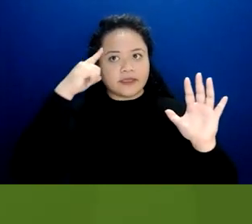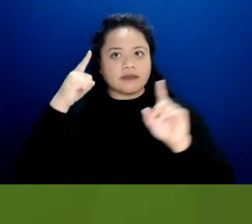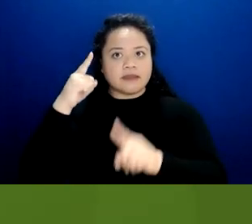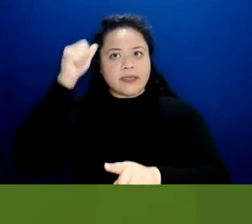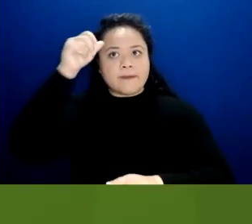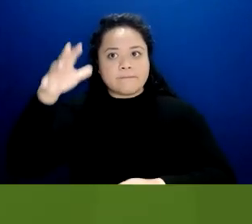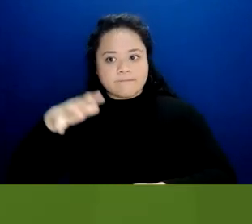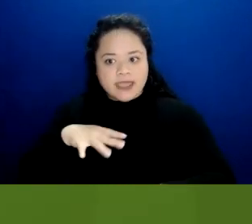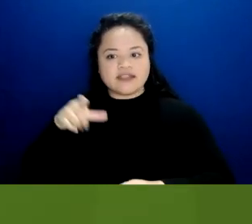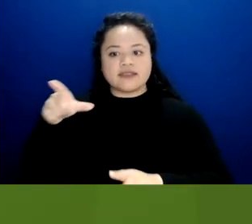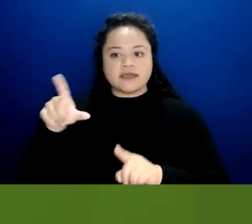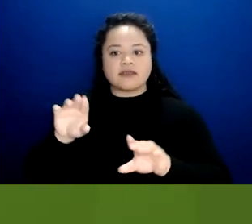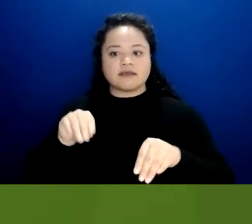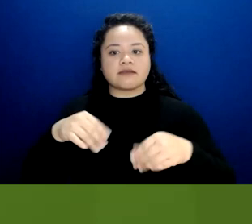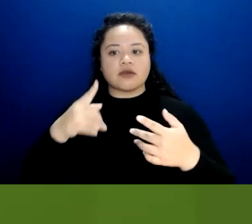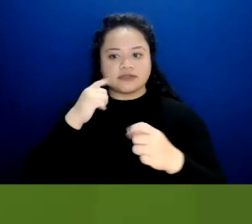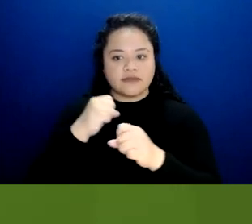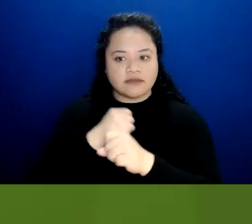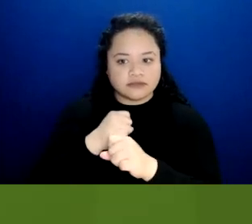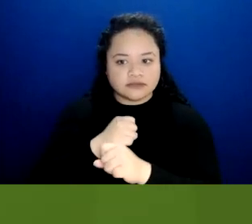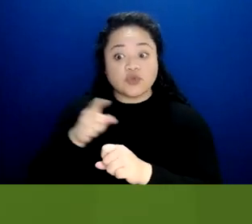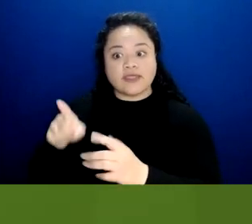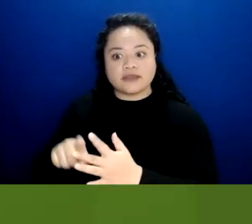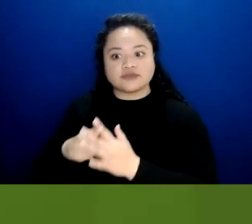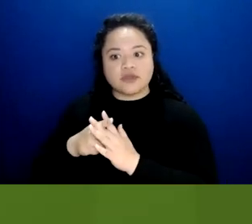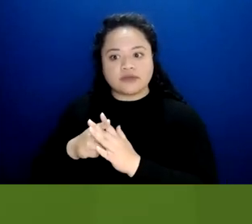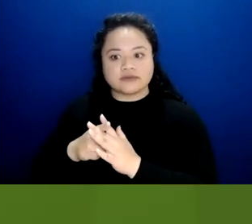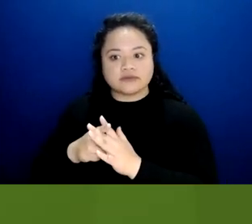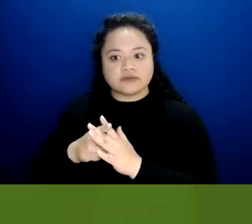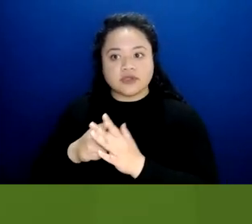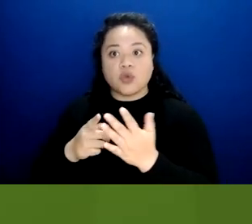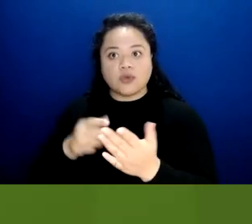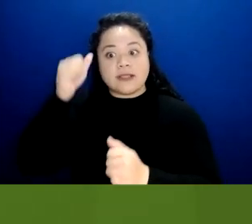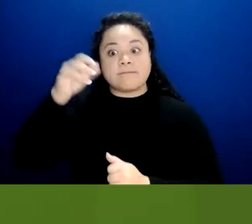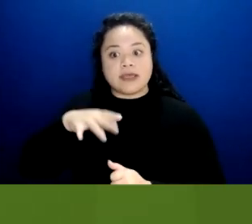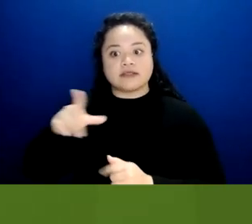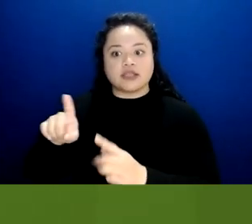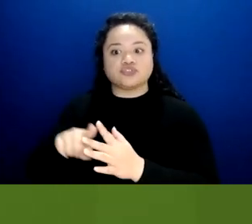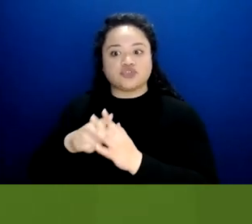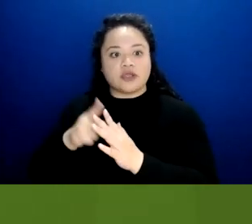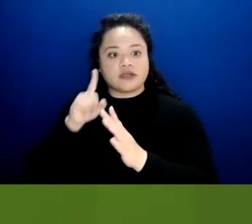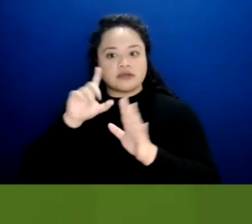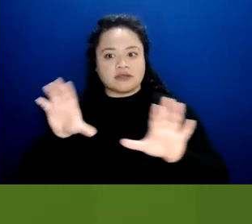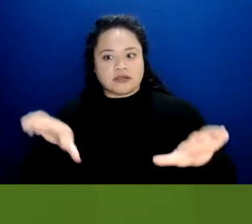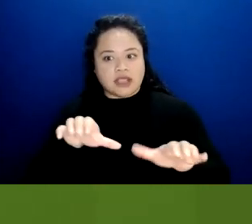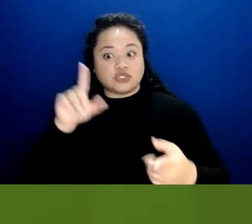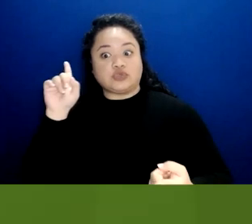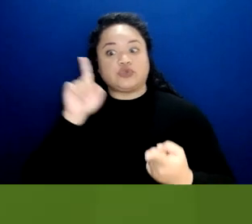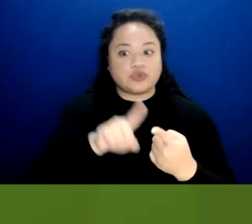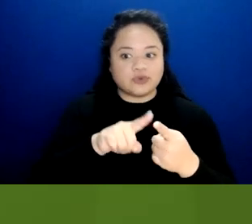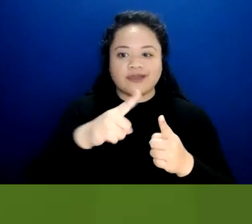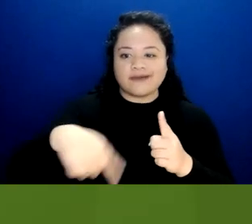solely as not just perpetrators, but men do things unto others and onto the world. And this is true to some extent.